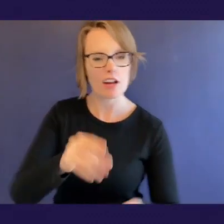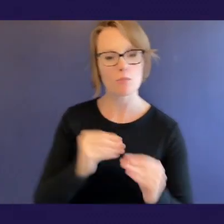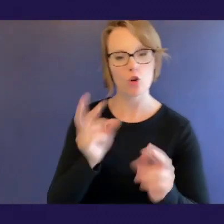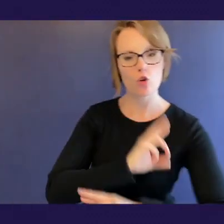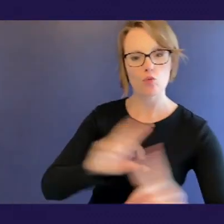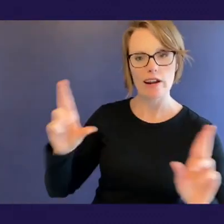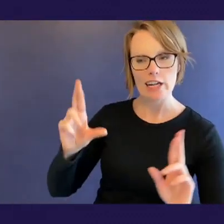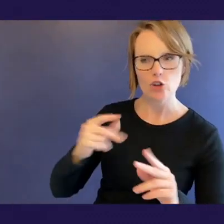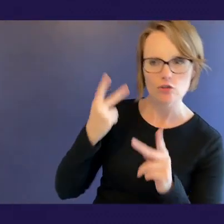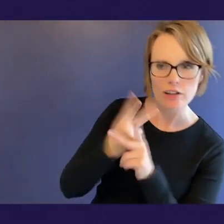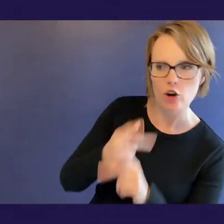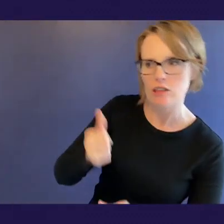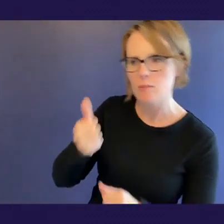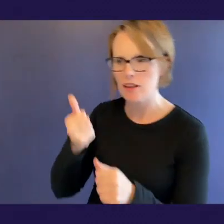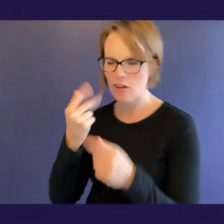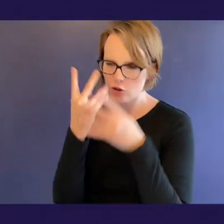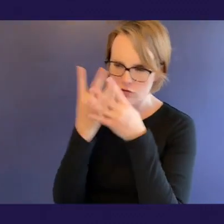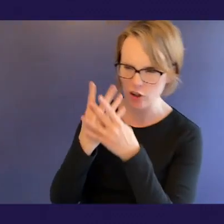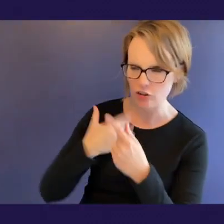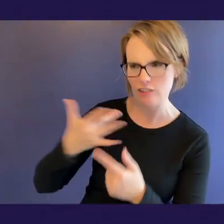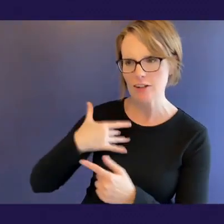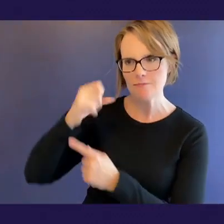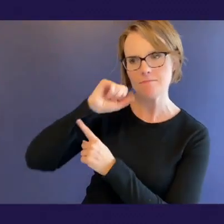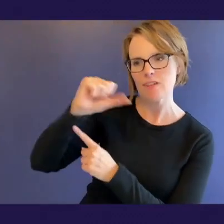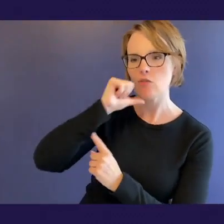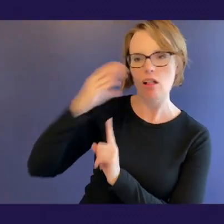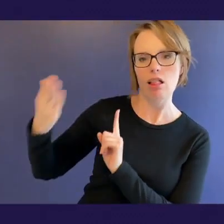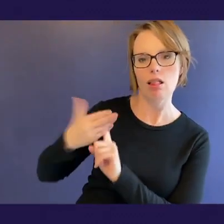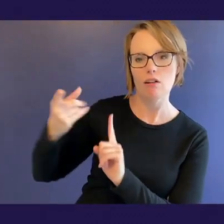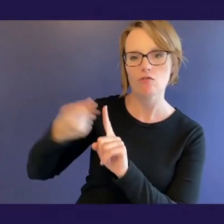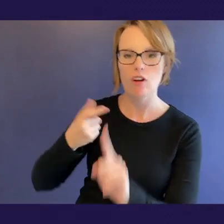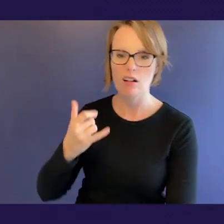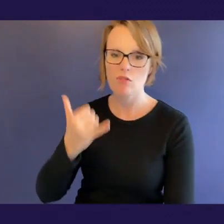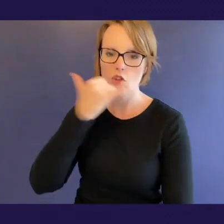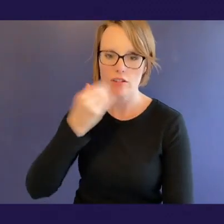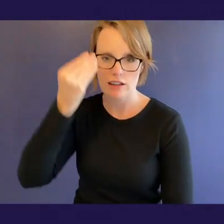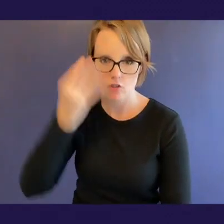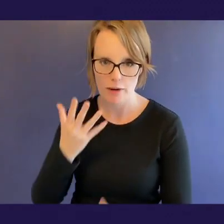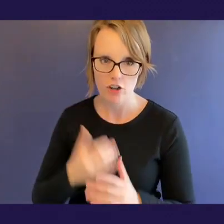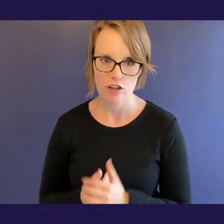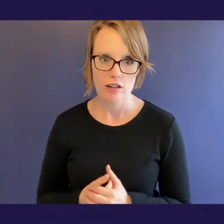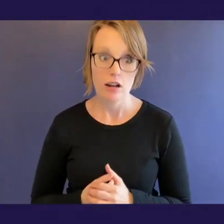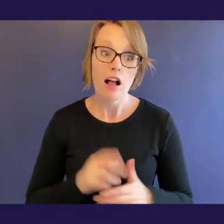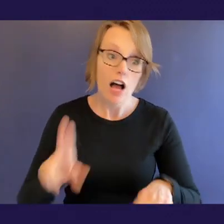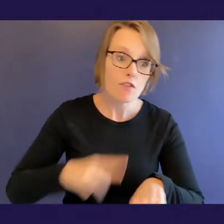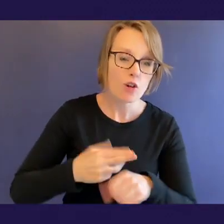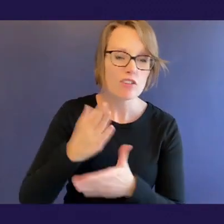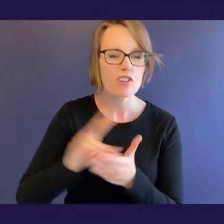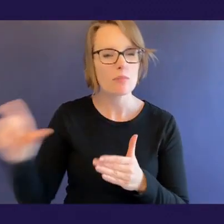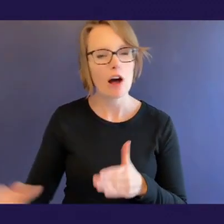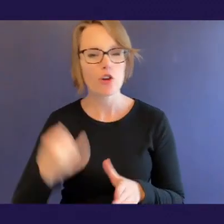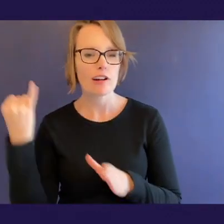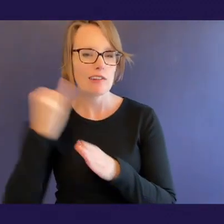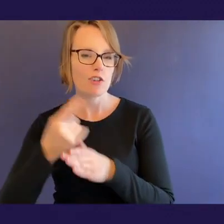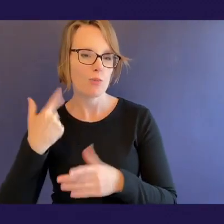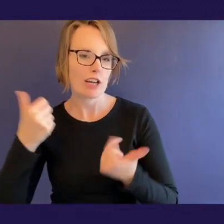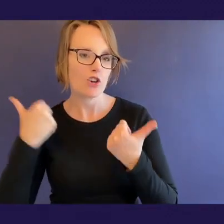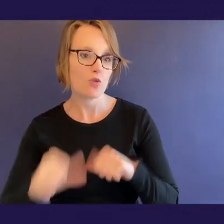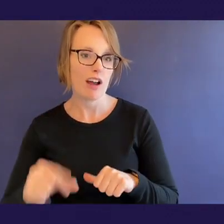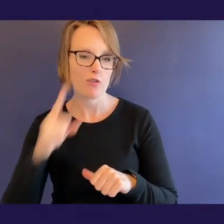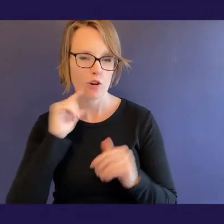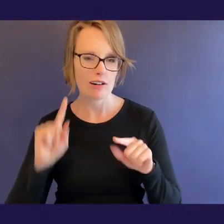said, a continuum whereby there's other interventions that can be tried at the individual or informational level as